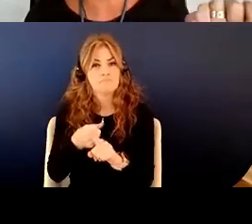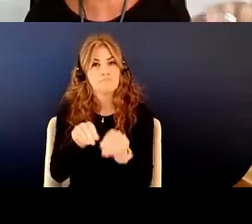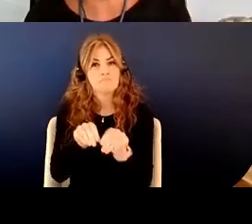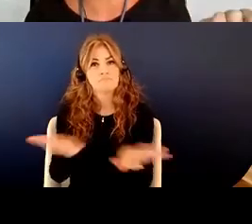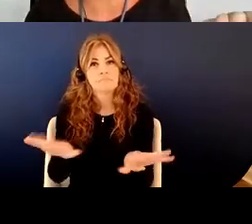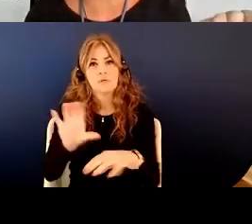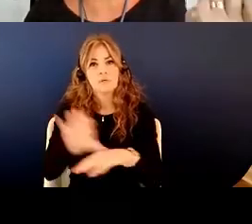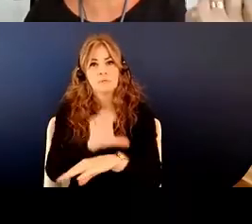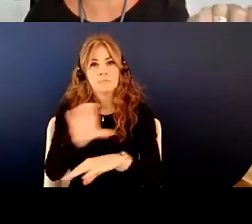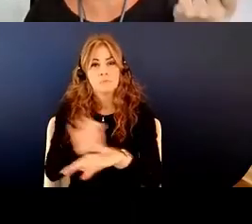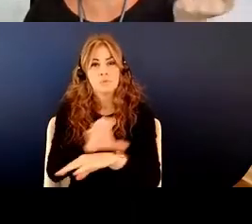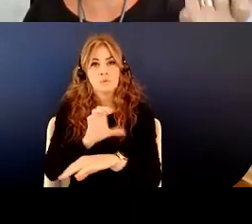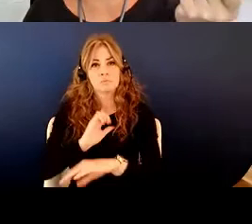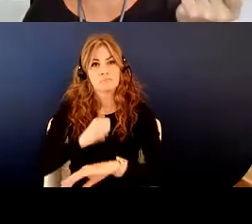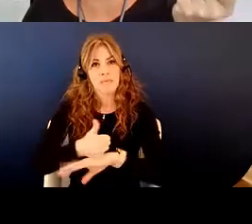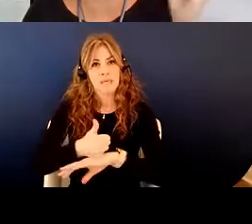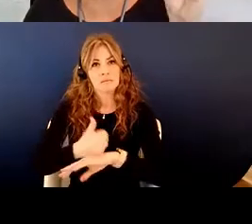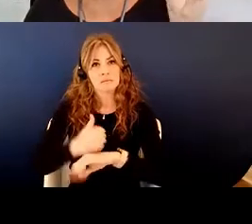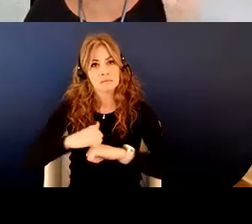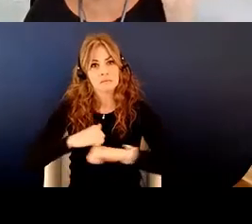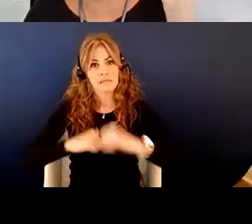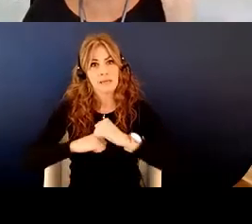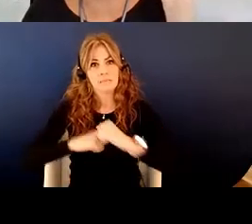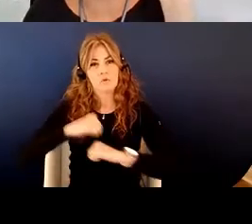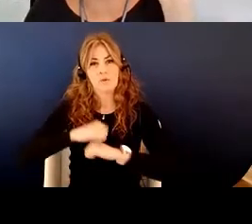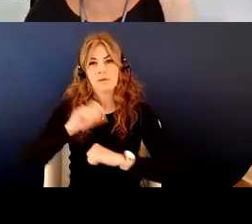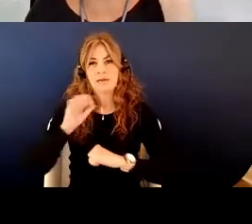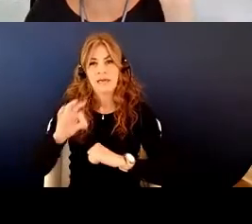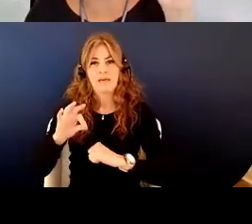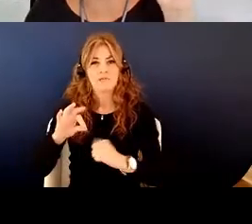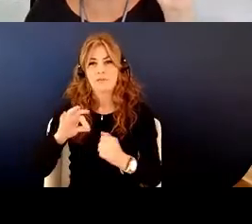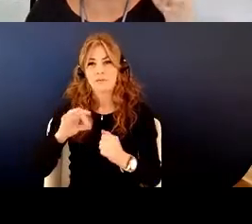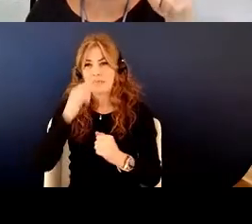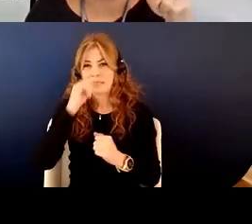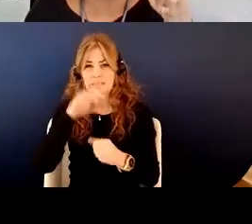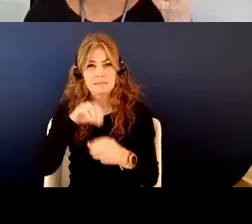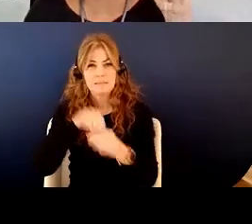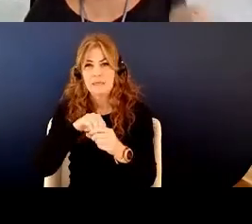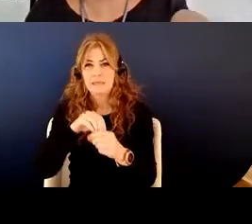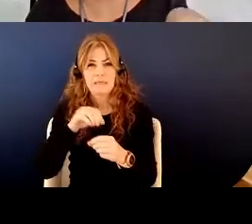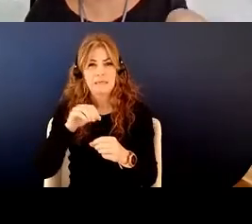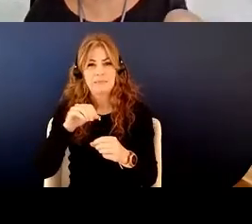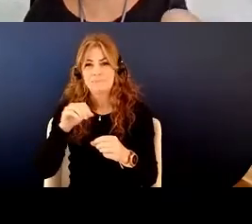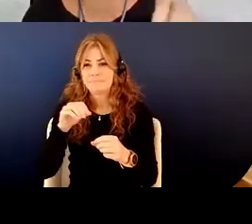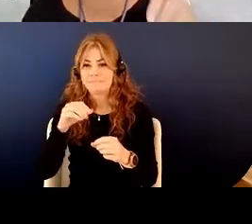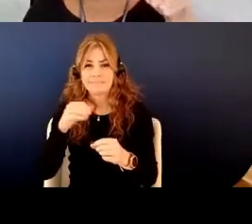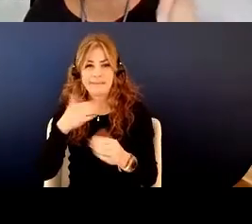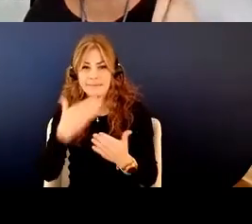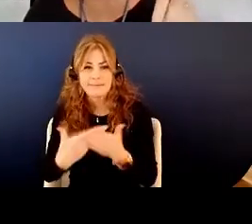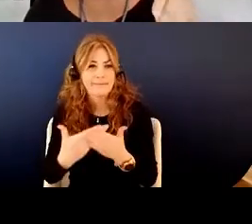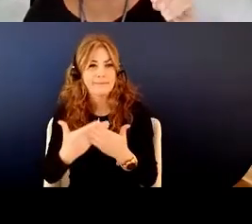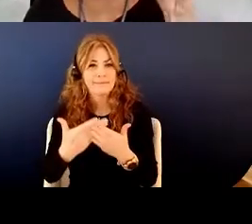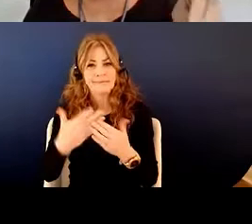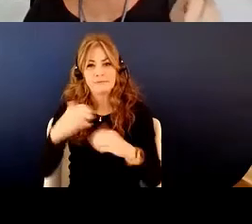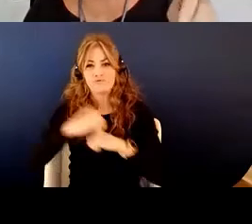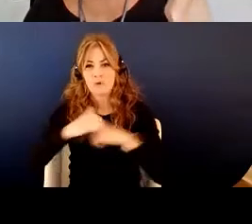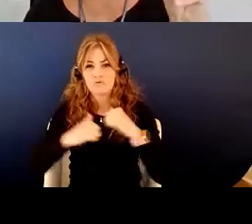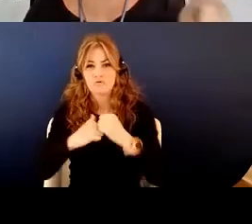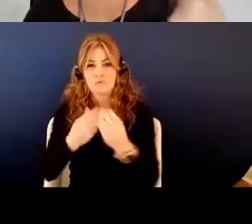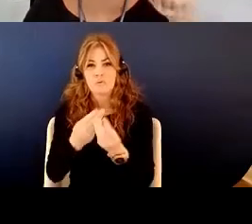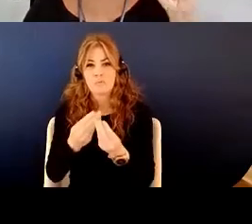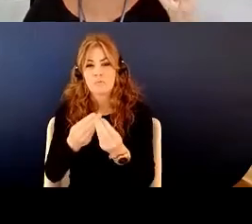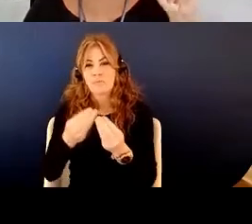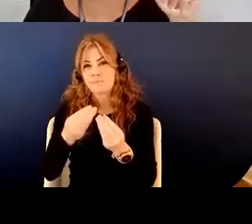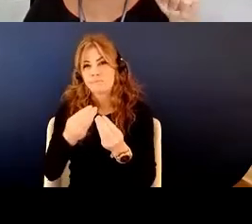computer-based scaffolding to students engaged in ill-structured problem solving in STEM? So their question is really about the effectiveness